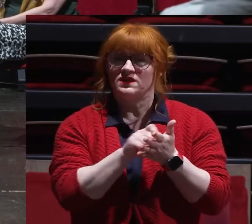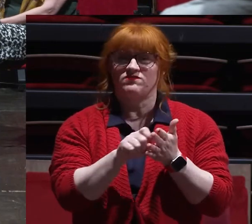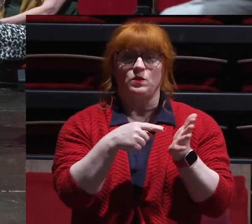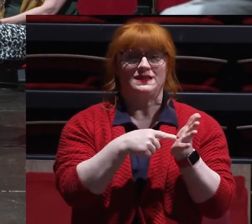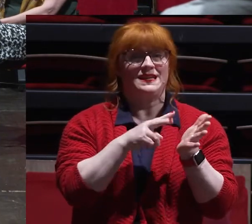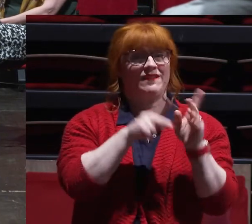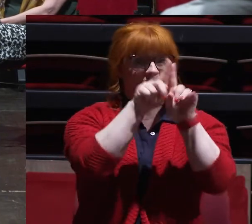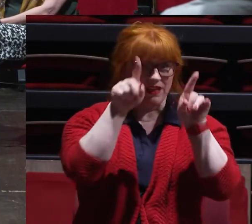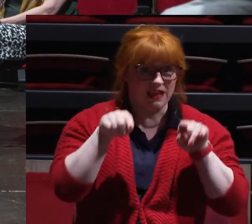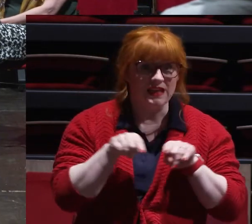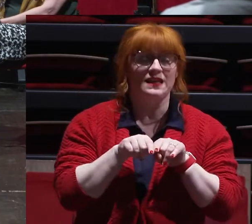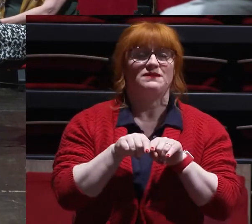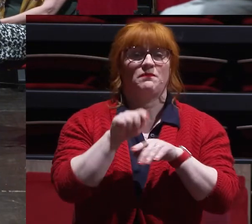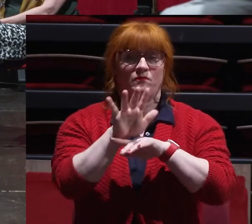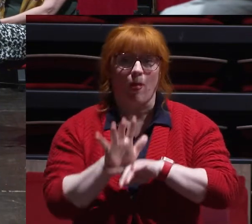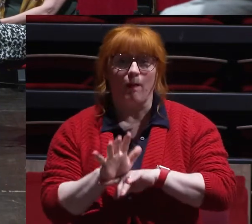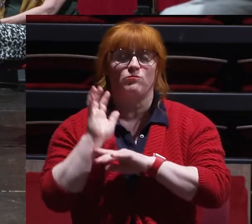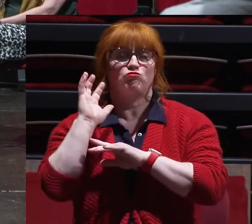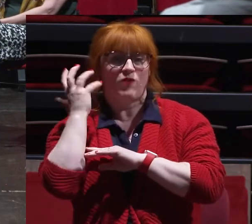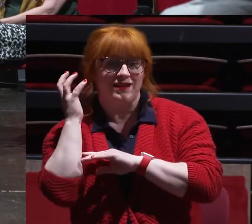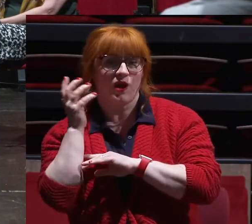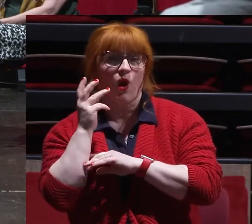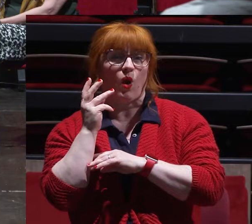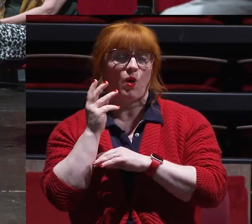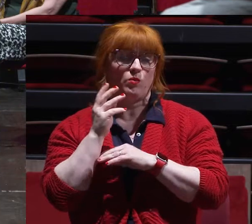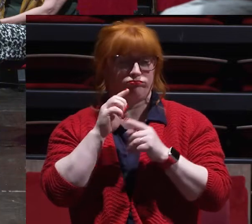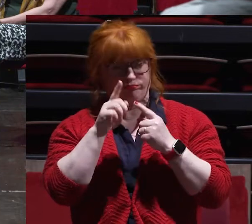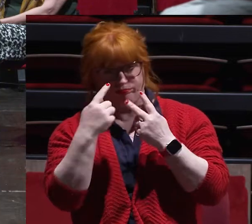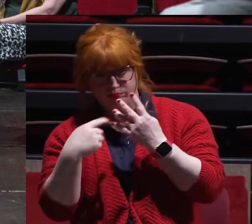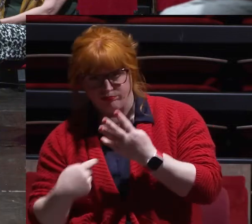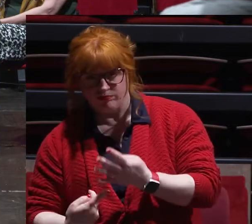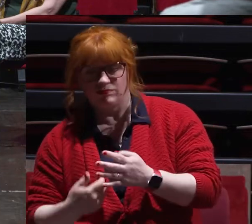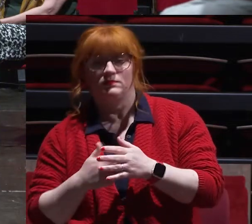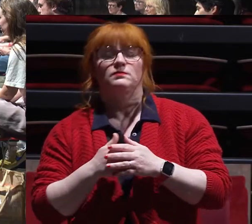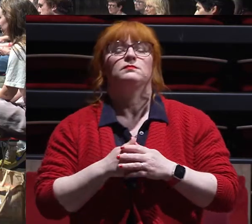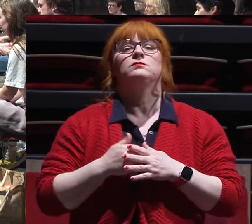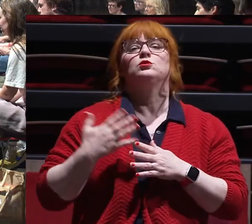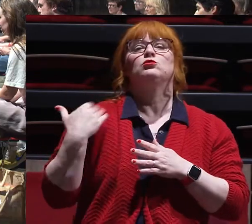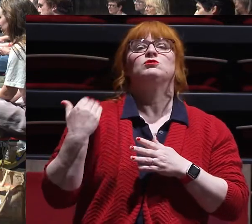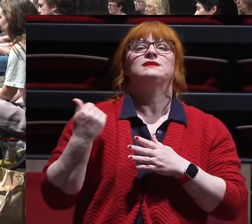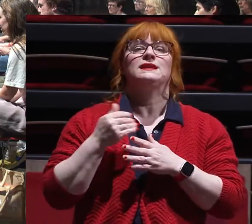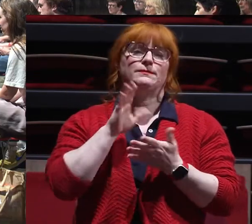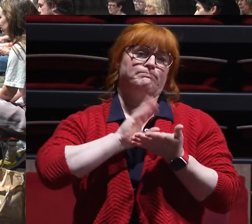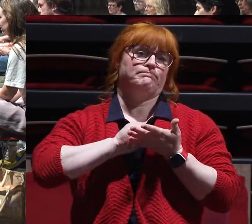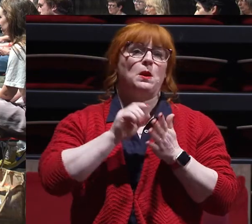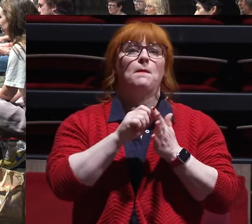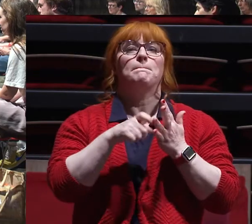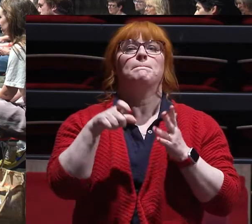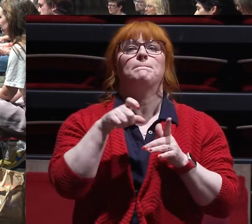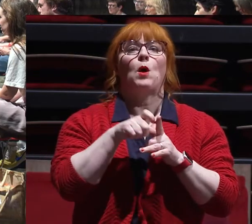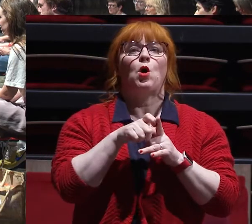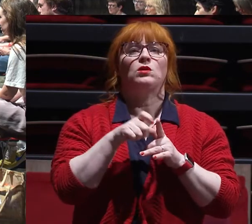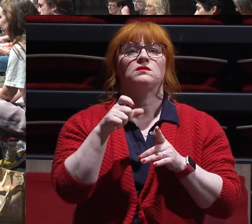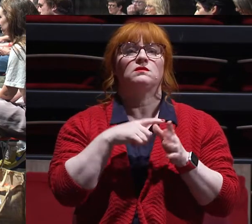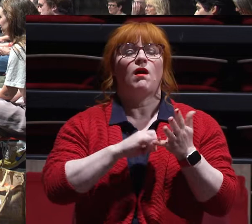radio and TV and film. Yes. And we did a podcast